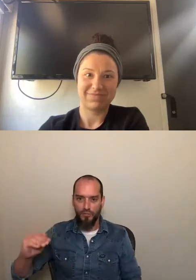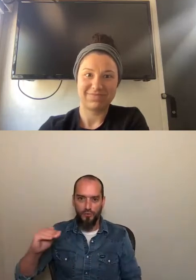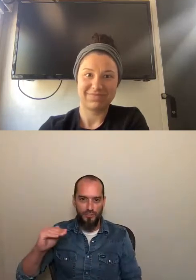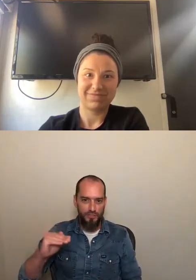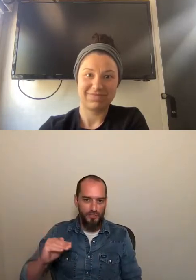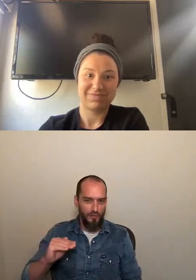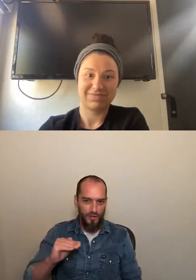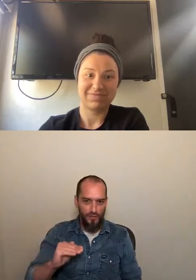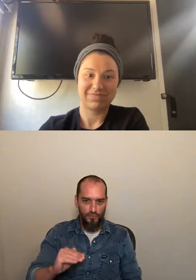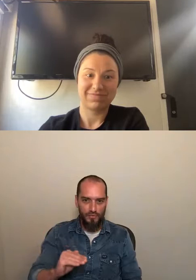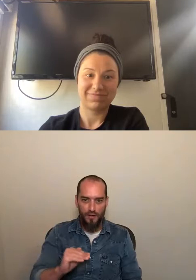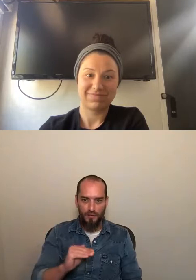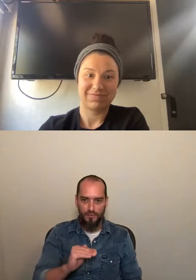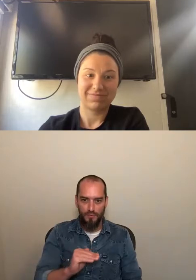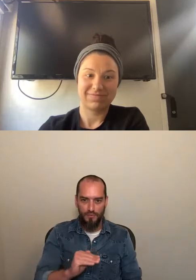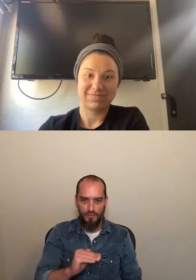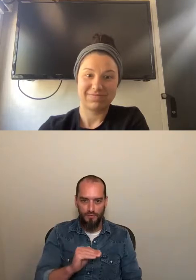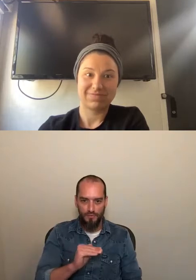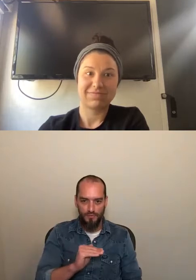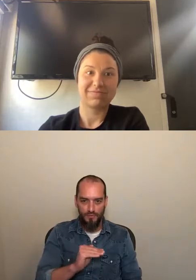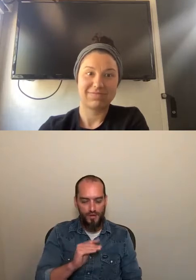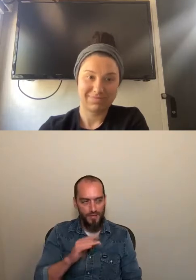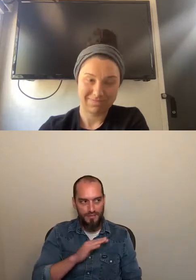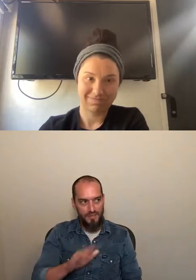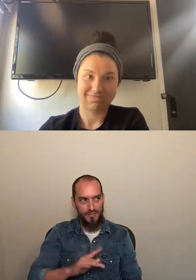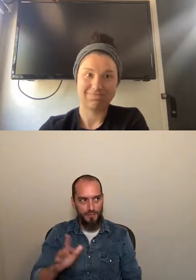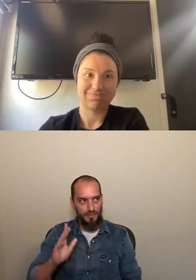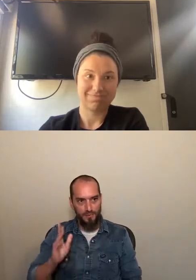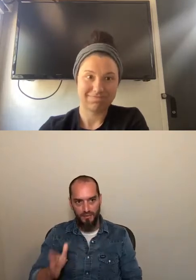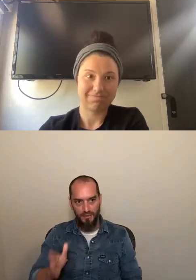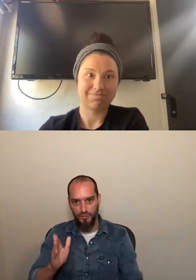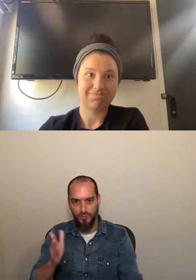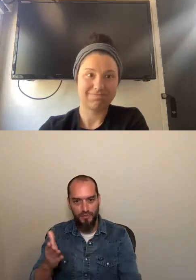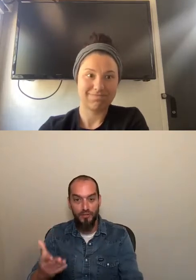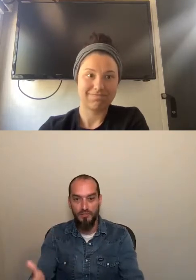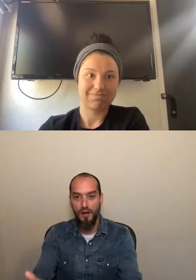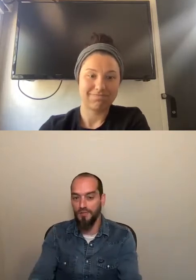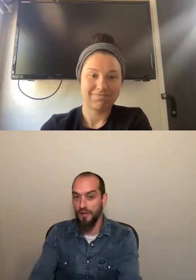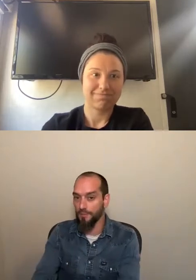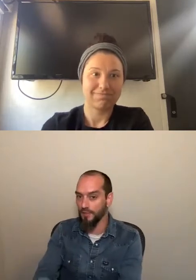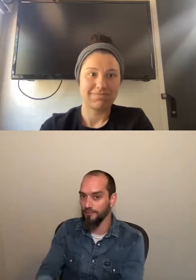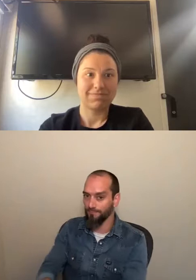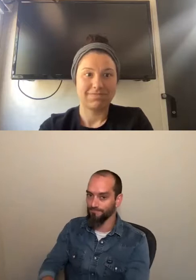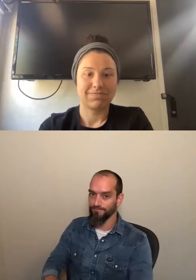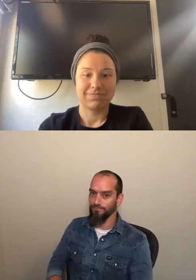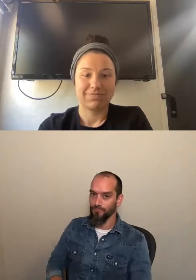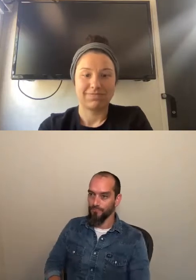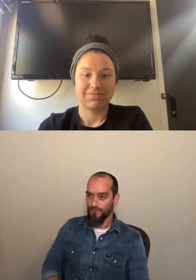to slowly deteriorate over time. And I'm not saying this because I'm in the industry, but there's a common denominator.